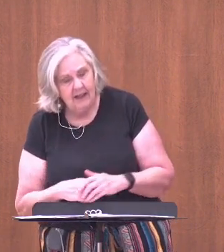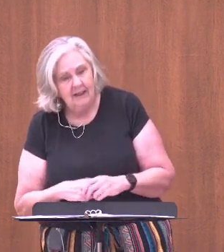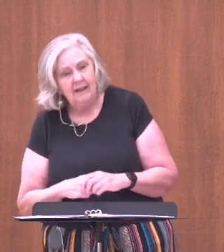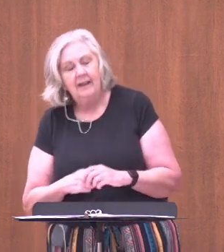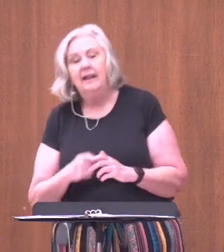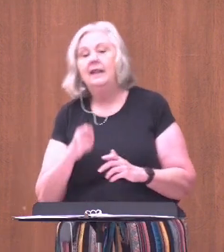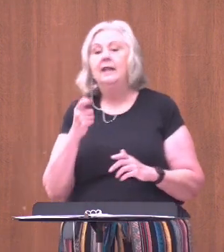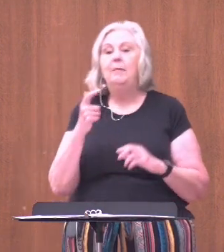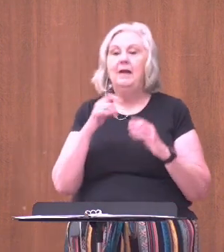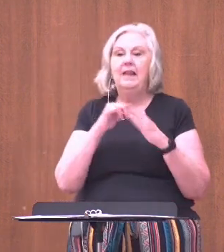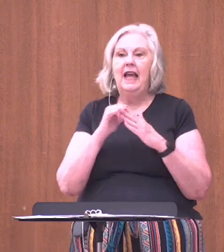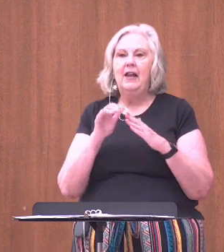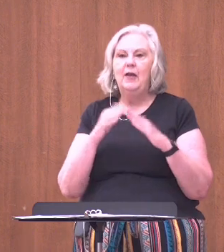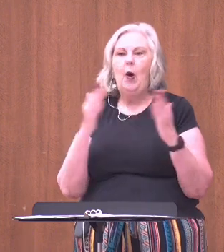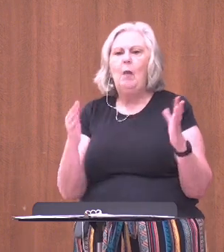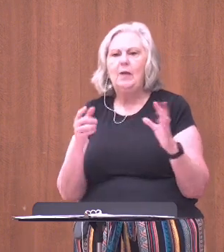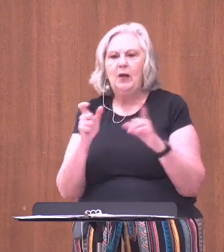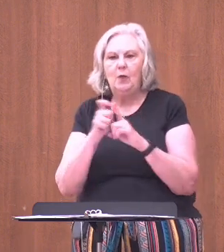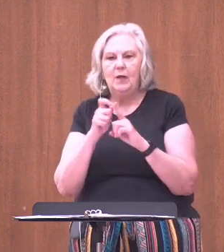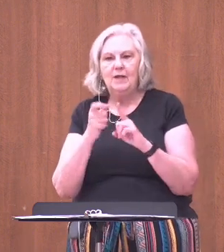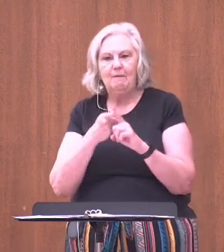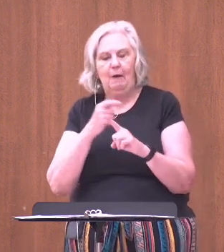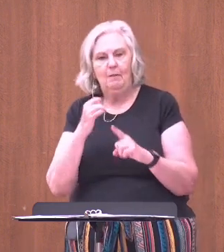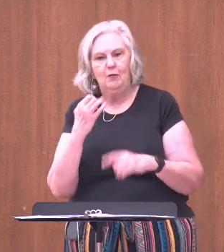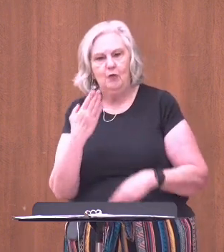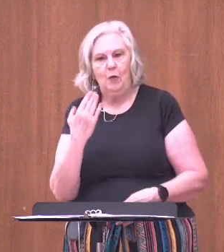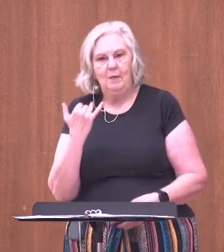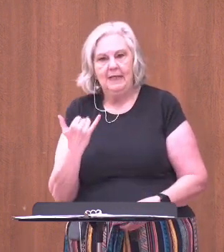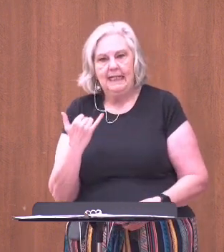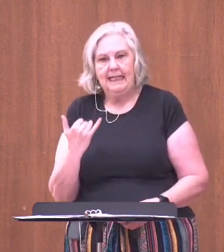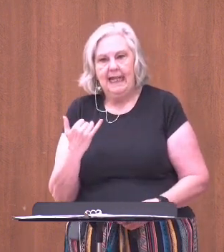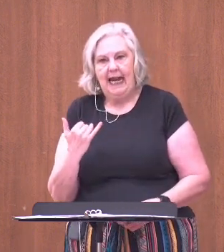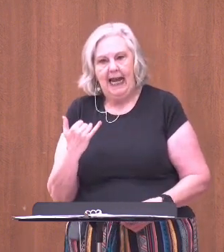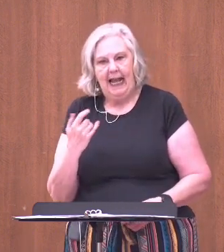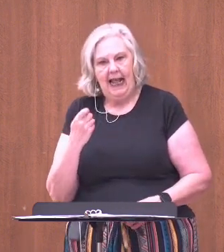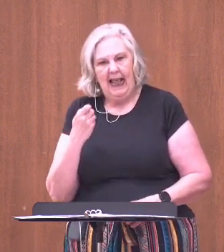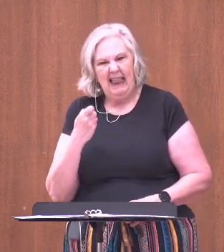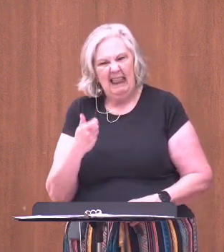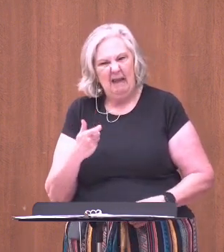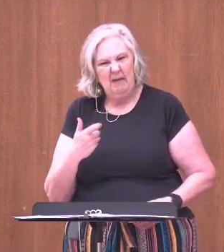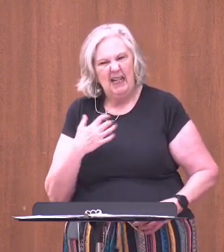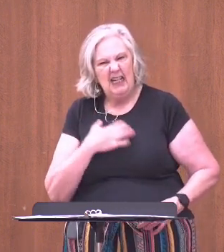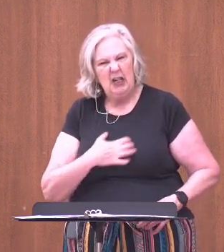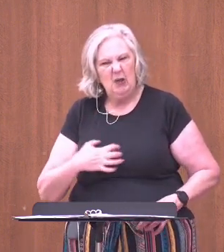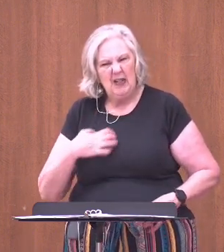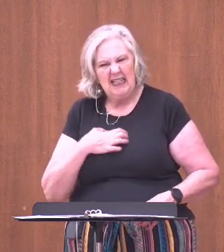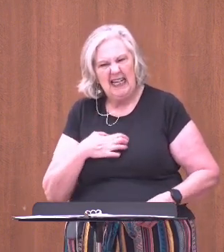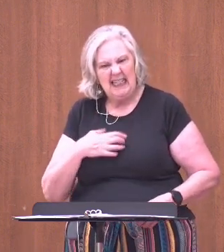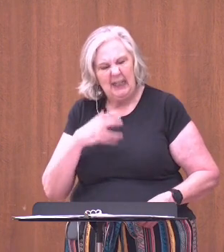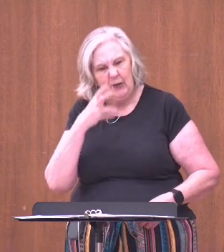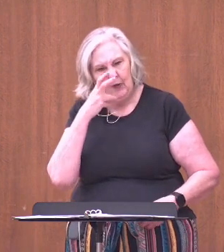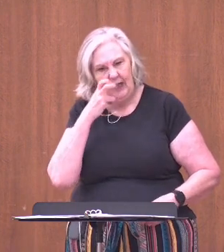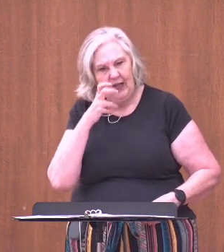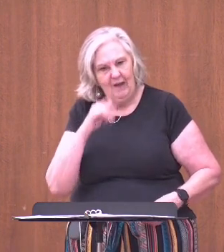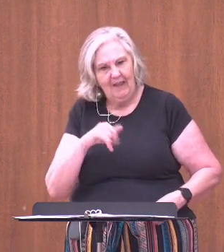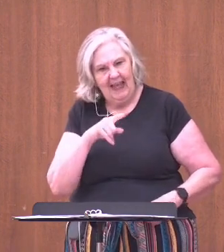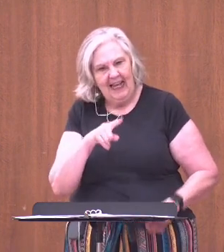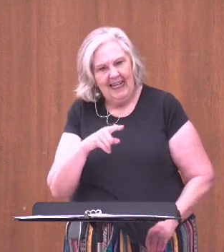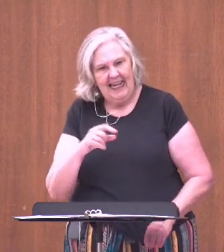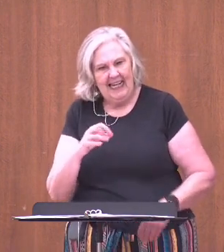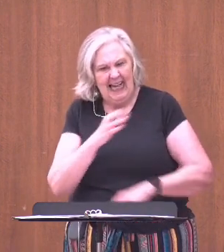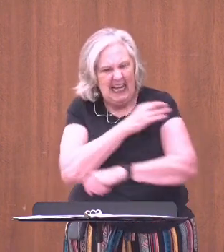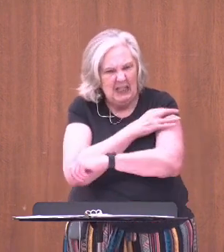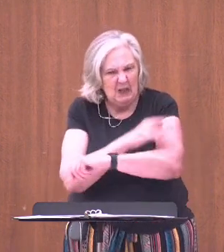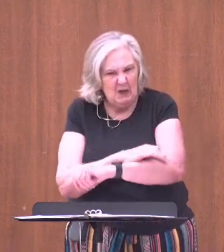of that in these opening words from Job today. Perhaps they were a little bit irritating to hear. The fact that he had sores